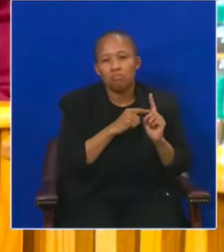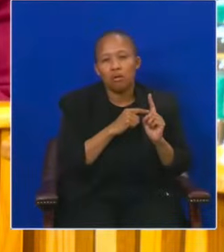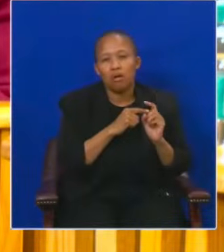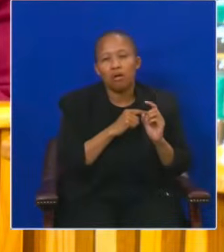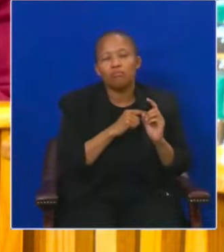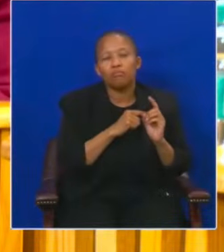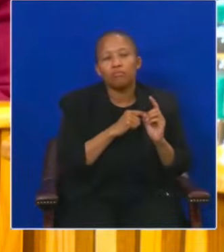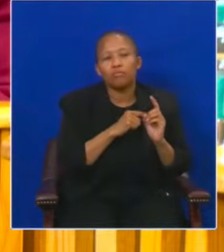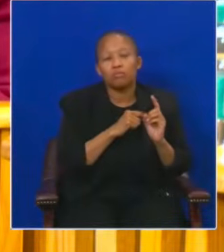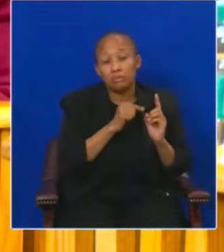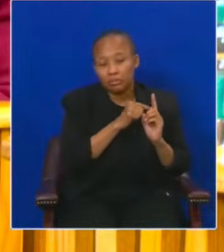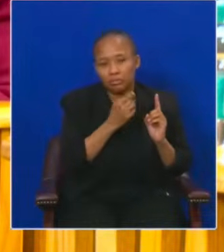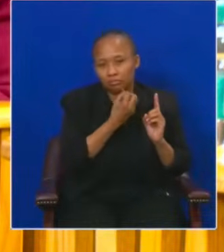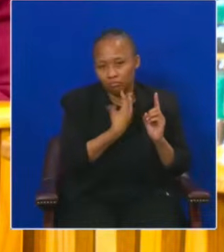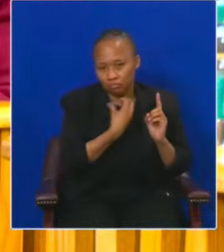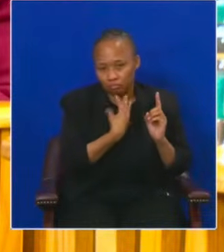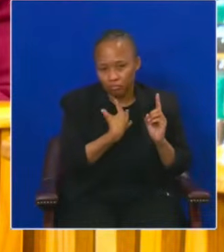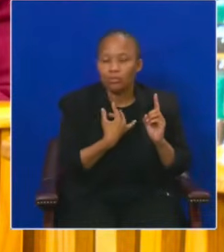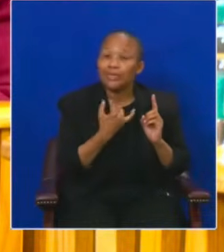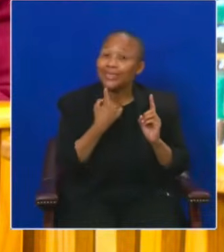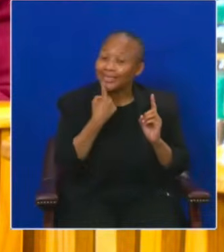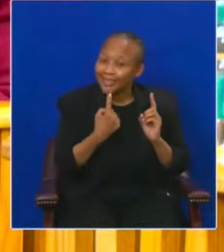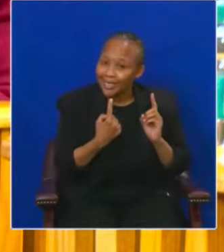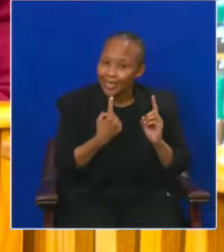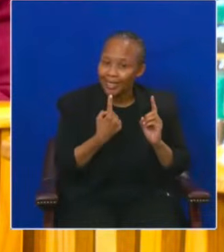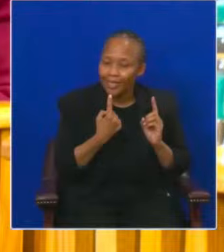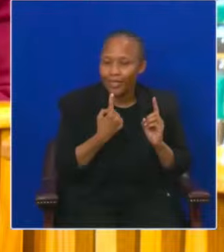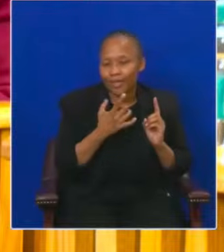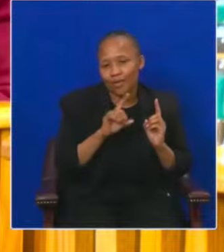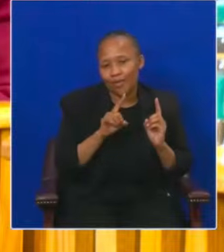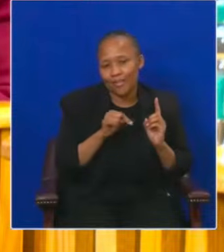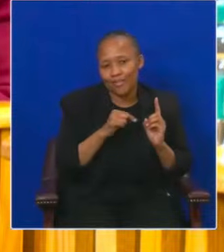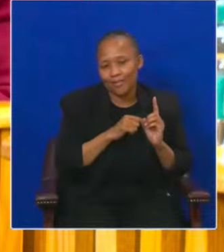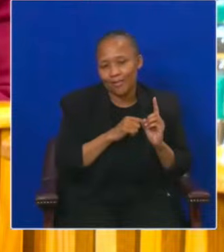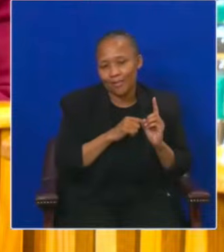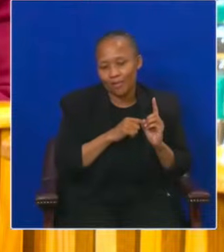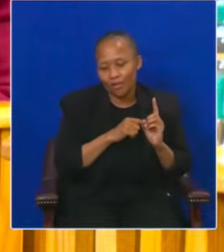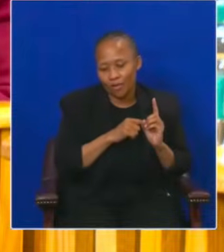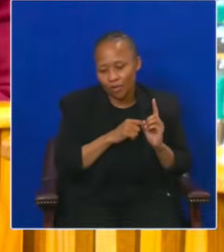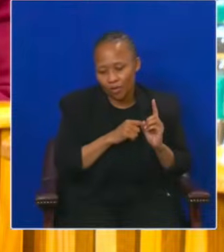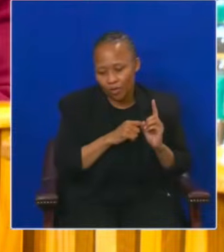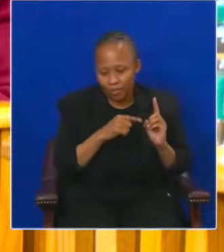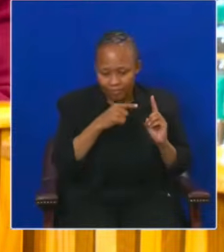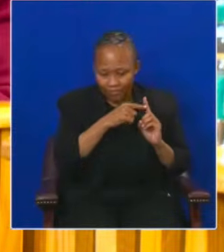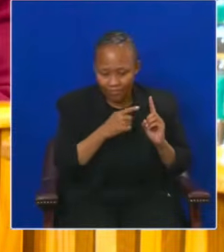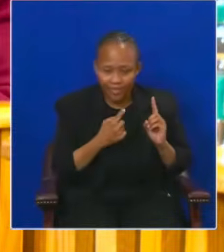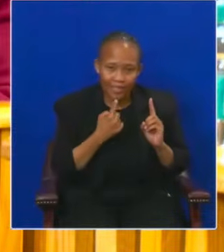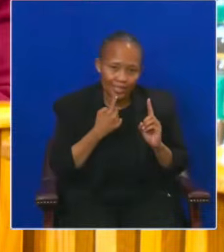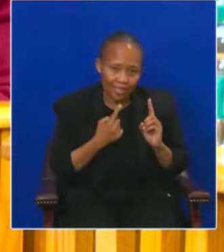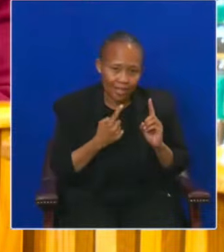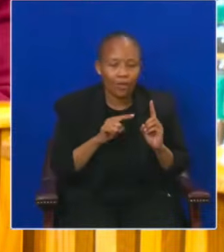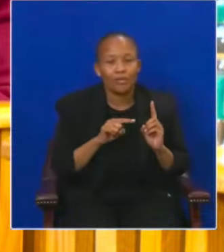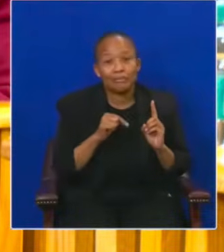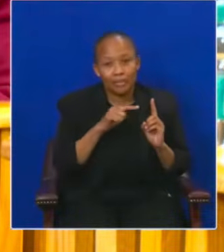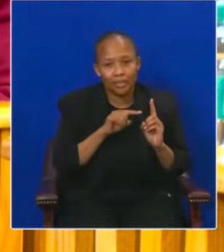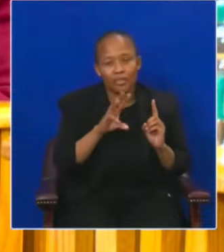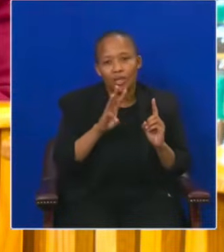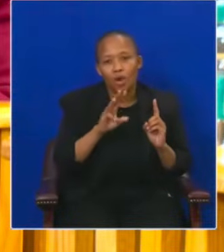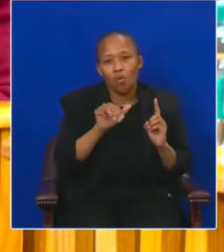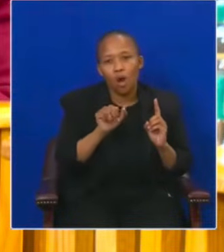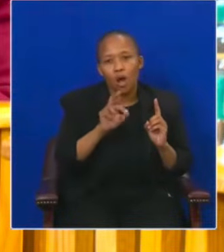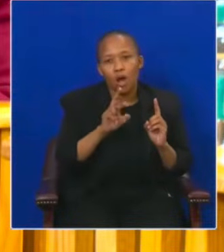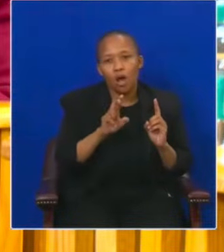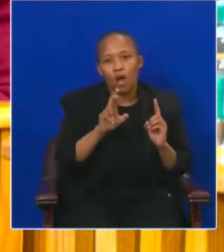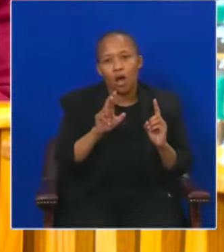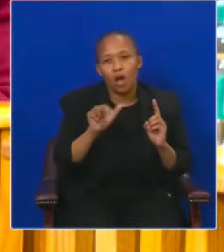that he was as on his phone, he saved him as warrant officer. But